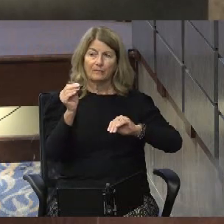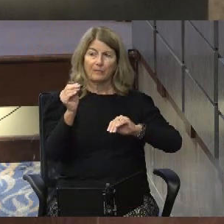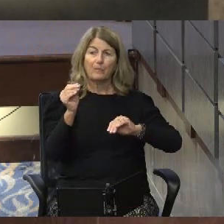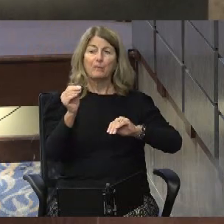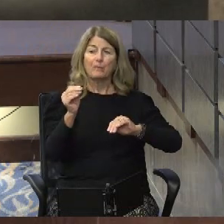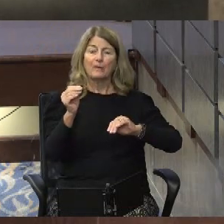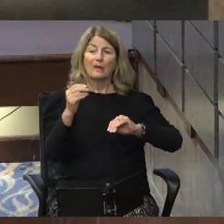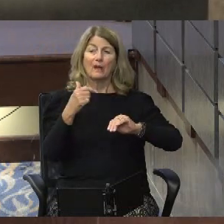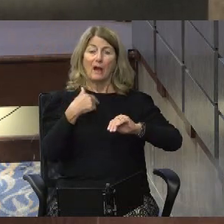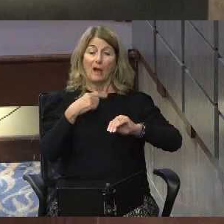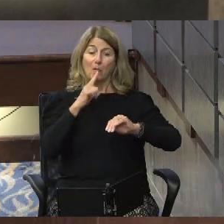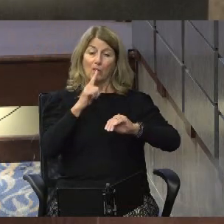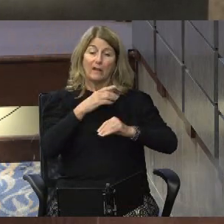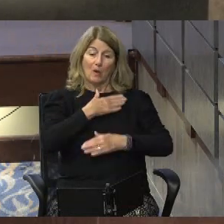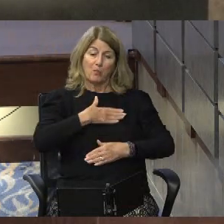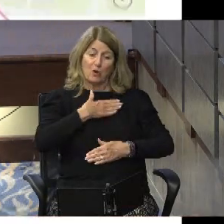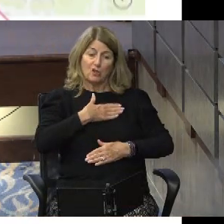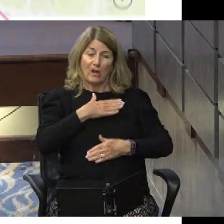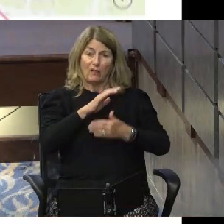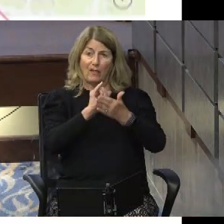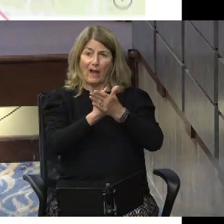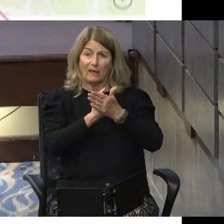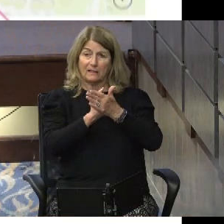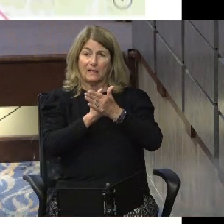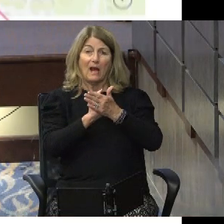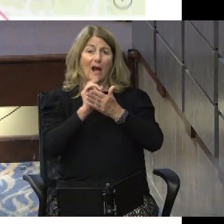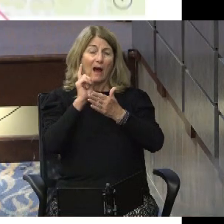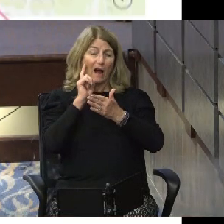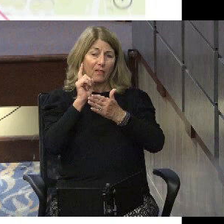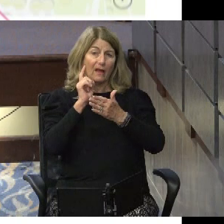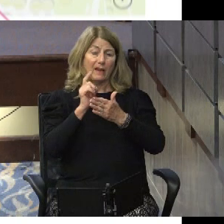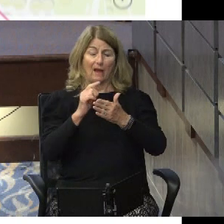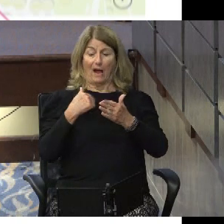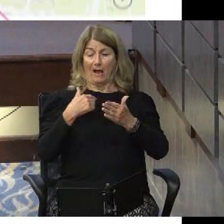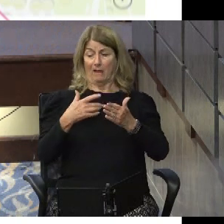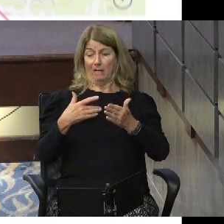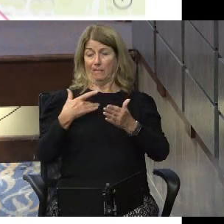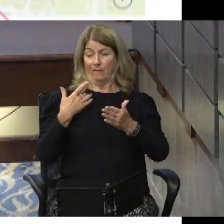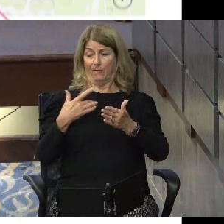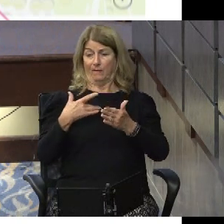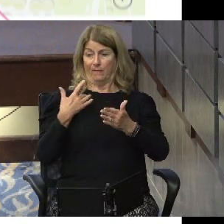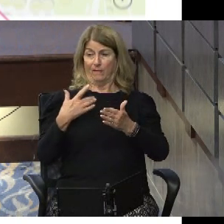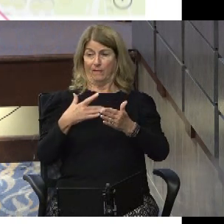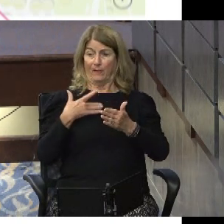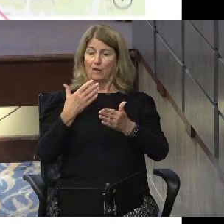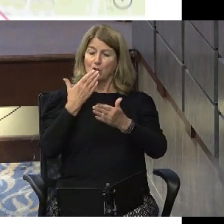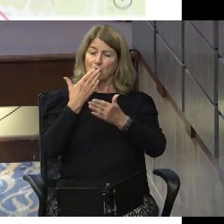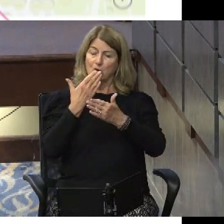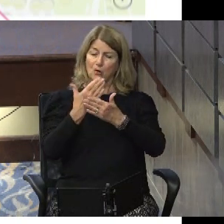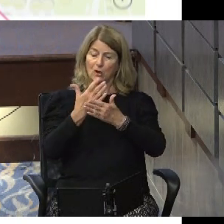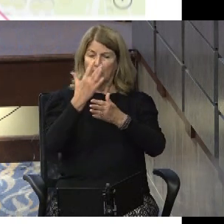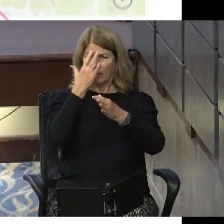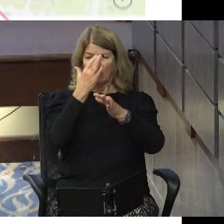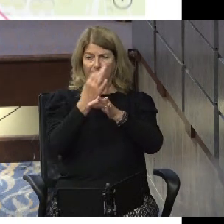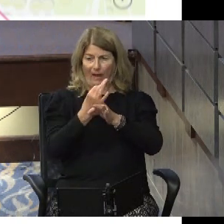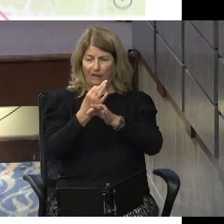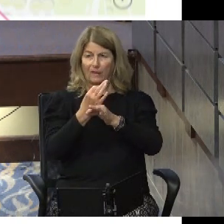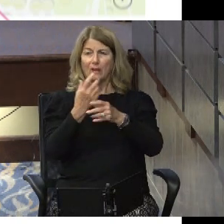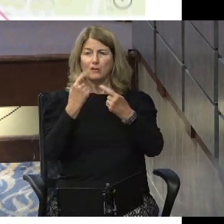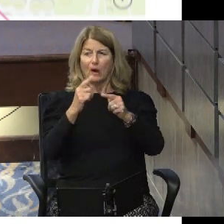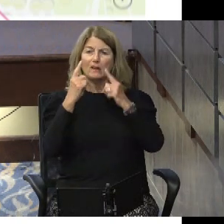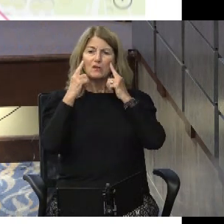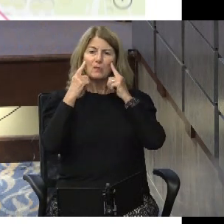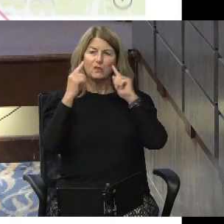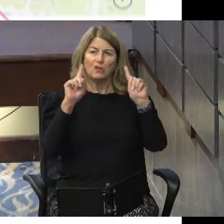I greatly appreciate that. I think I sense a deep good faith in trying to achieve this. I think we've got